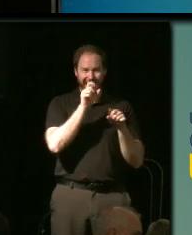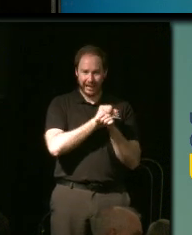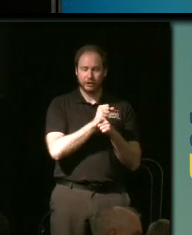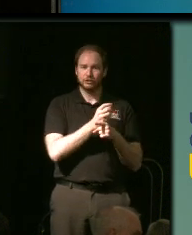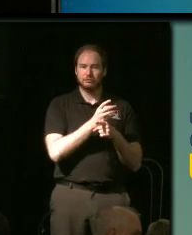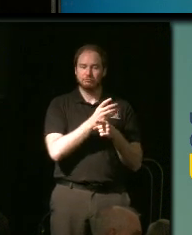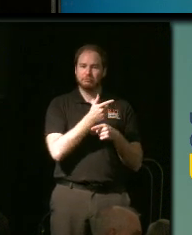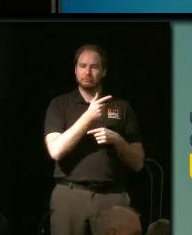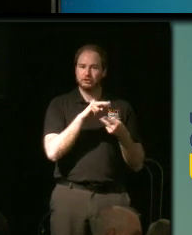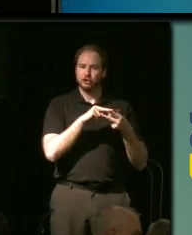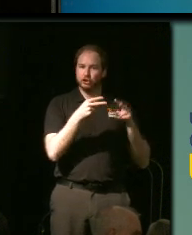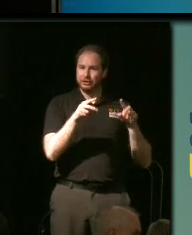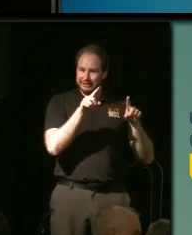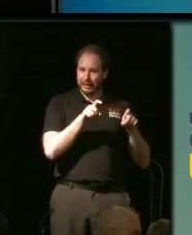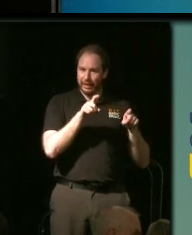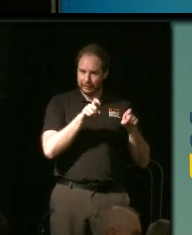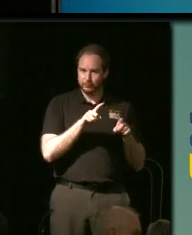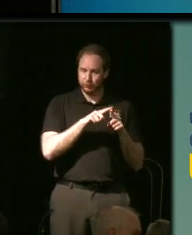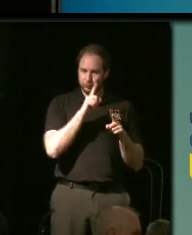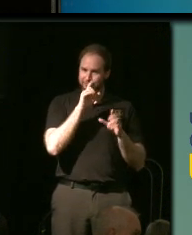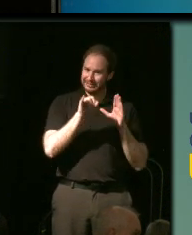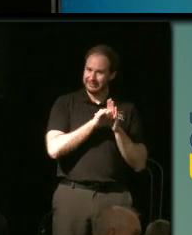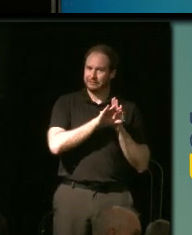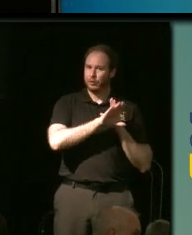gene-specific trial because you need to know your gene.